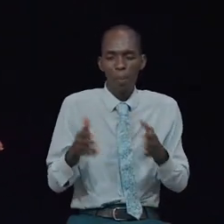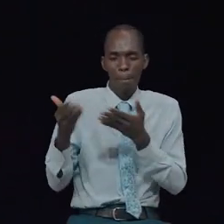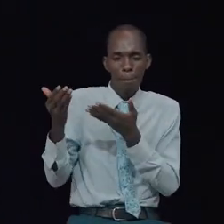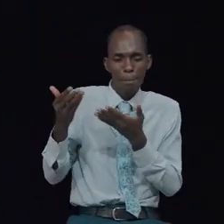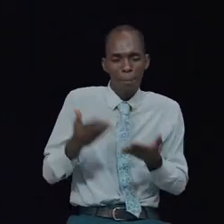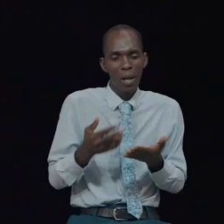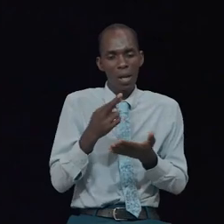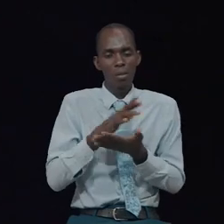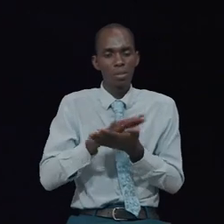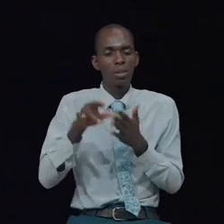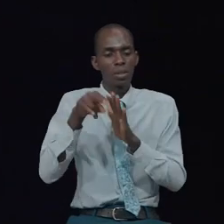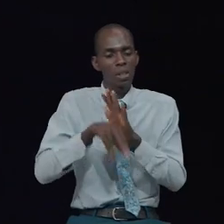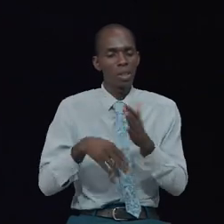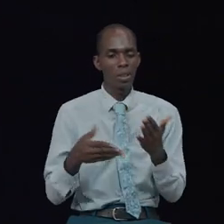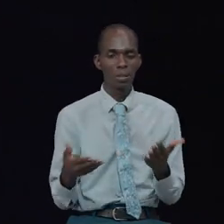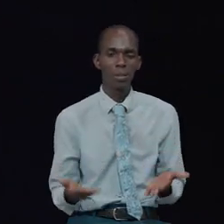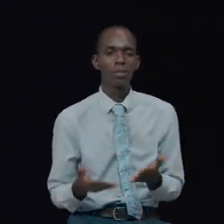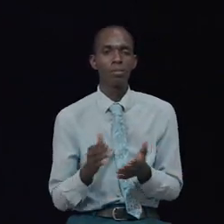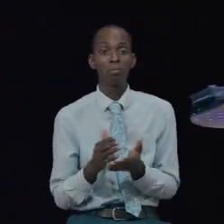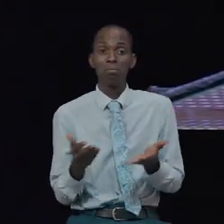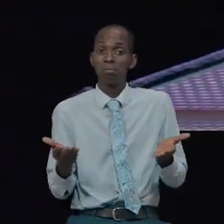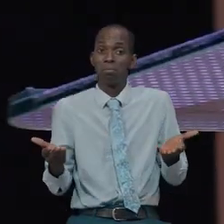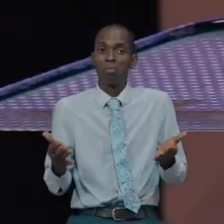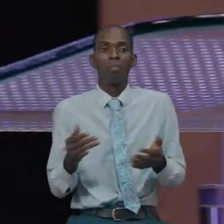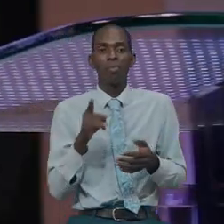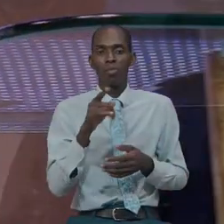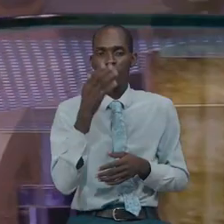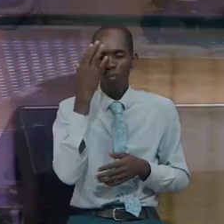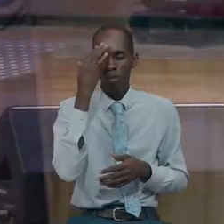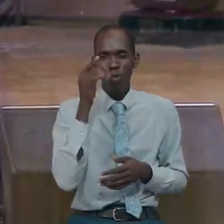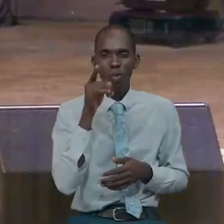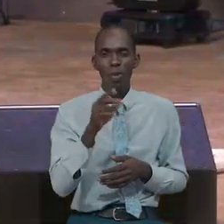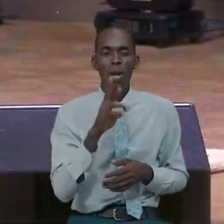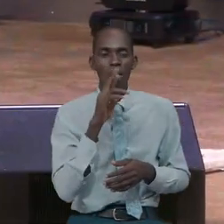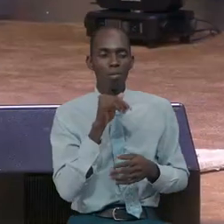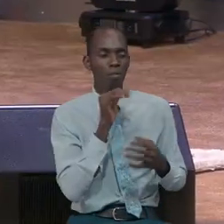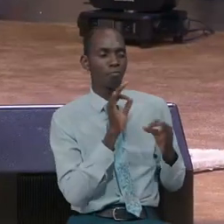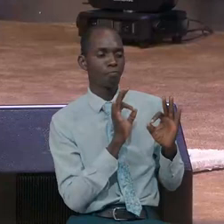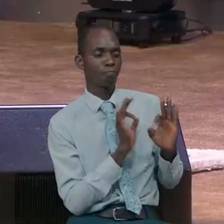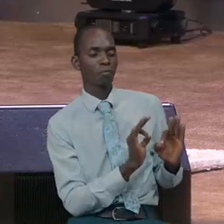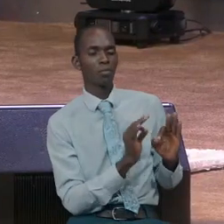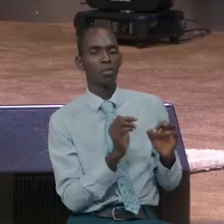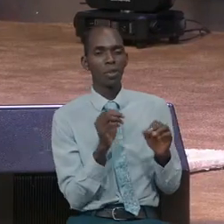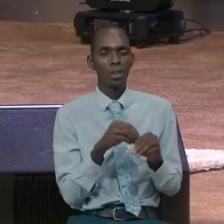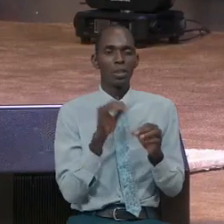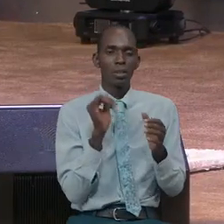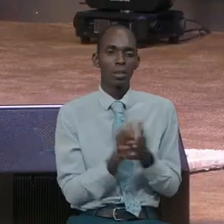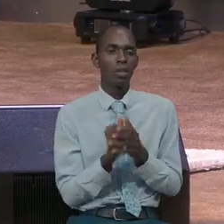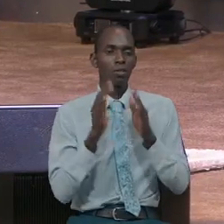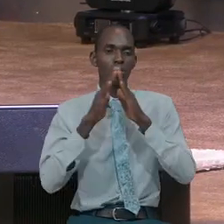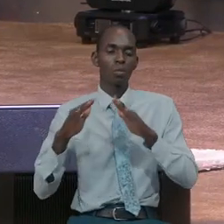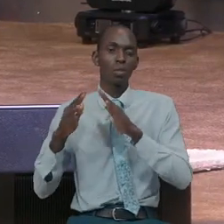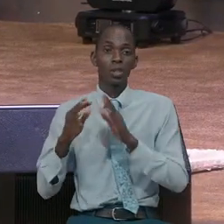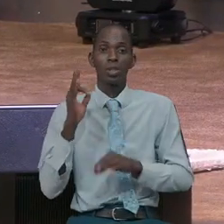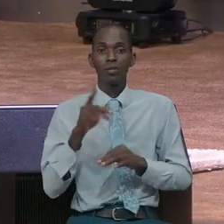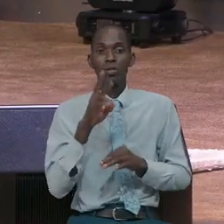bring righteousness here. Well, you know, you don't fit into that community. If you fit into